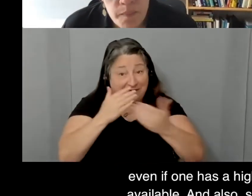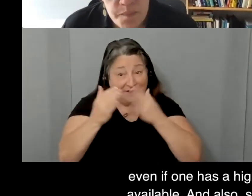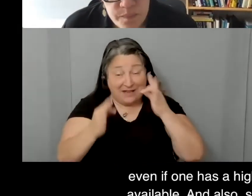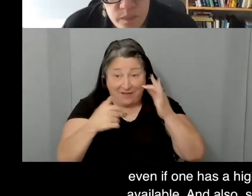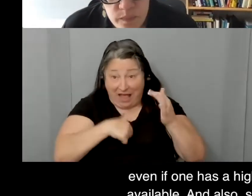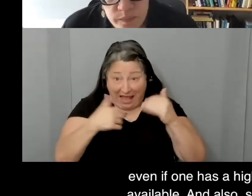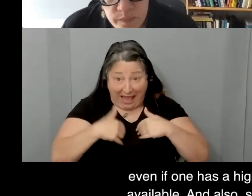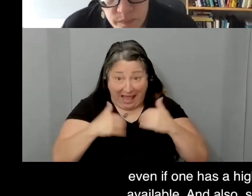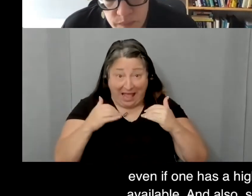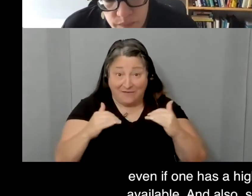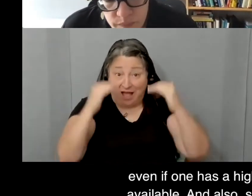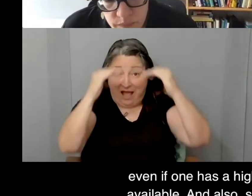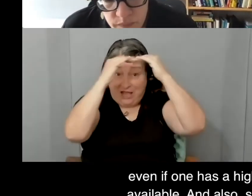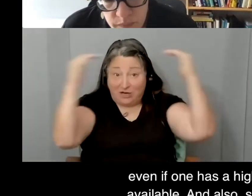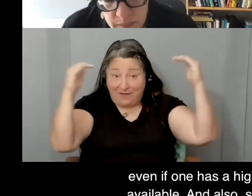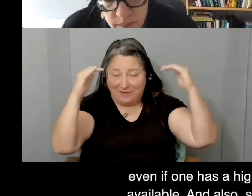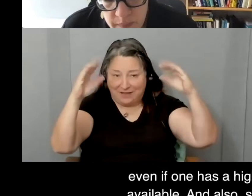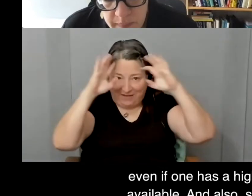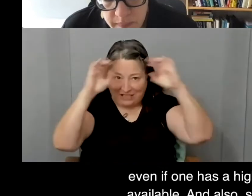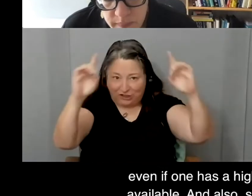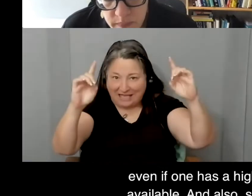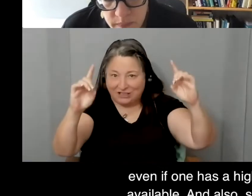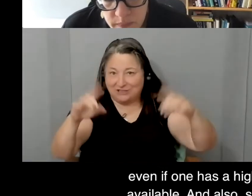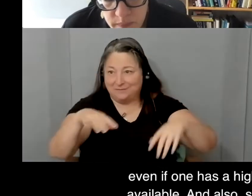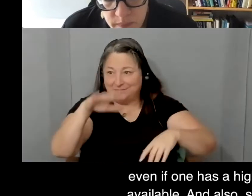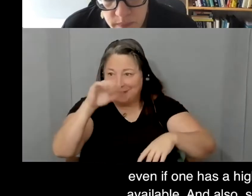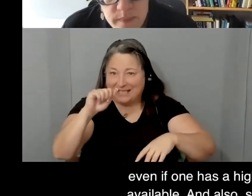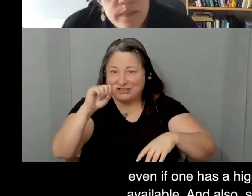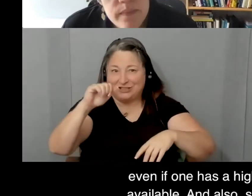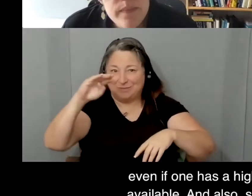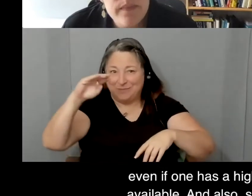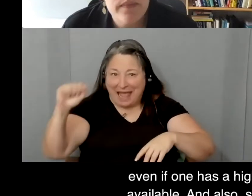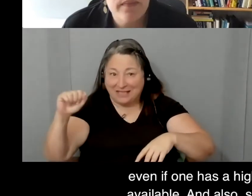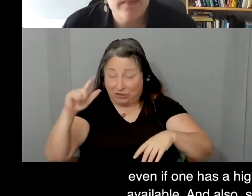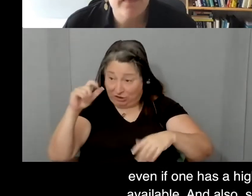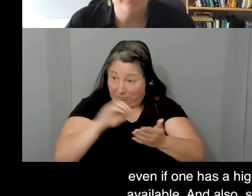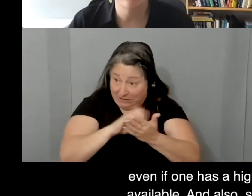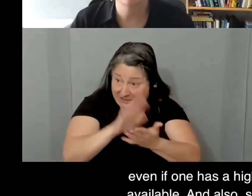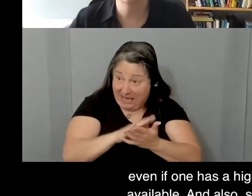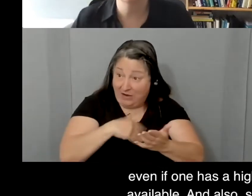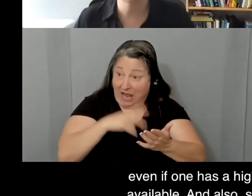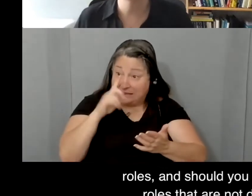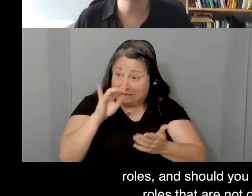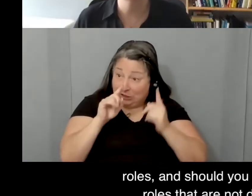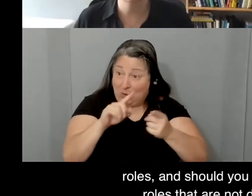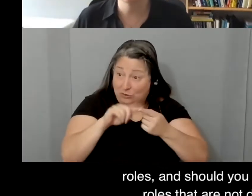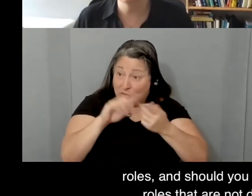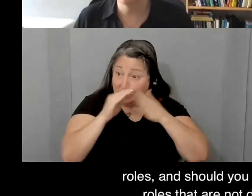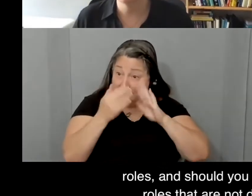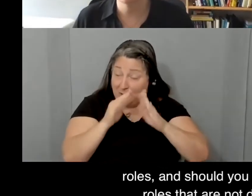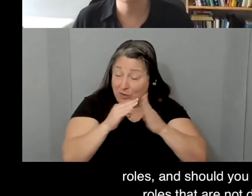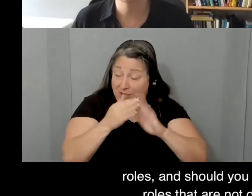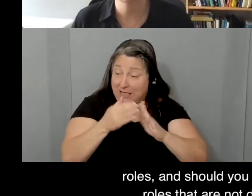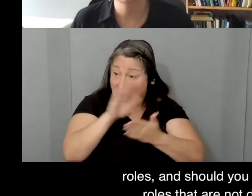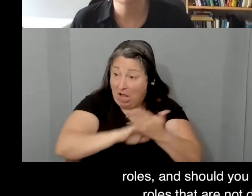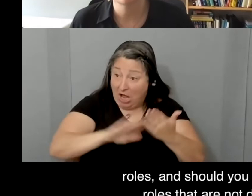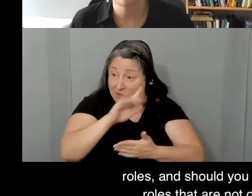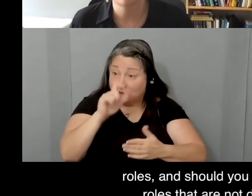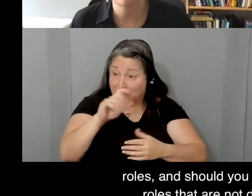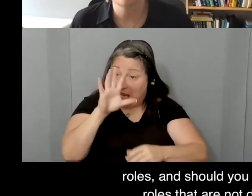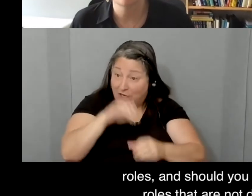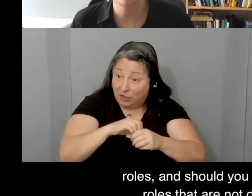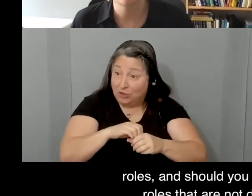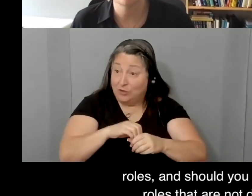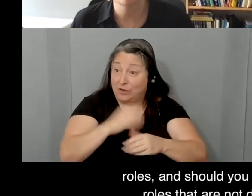of education also available, and also should one put on part-time roles, and should you put on